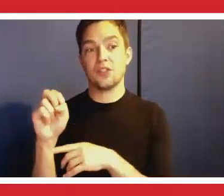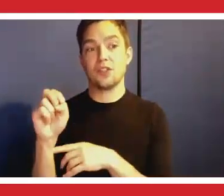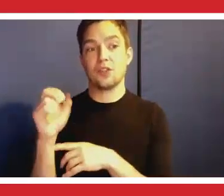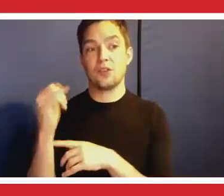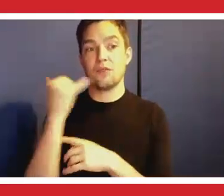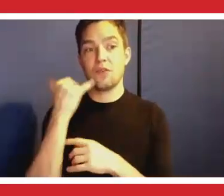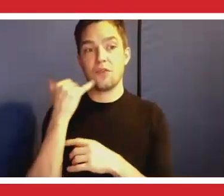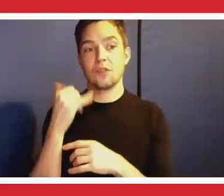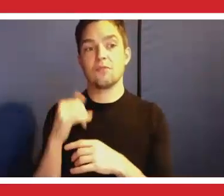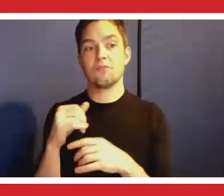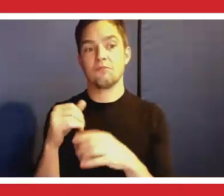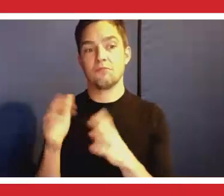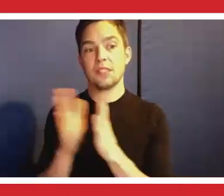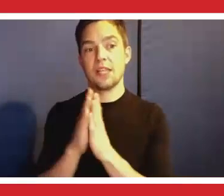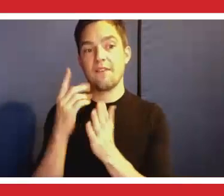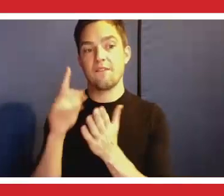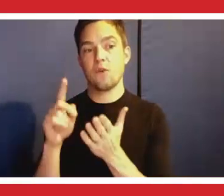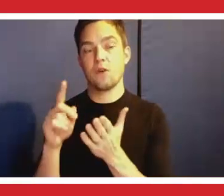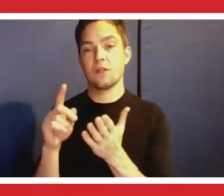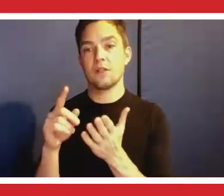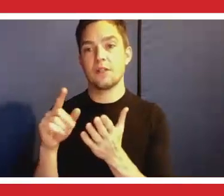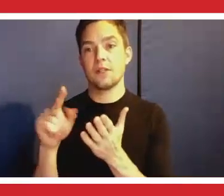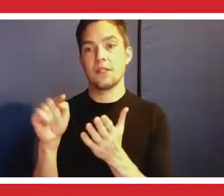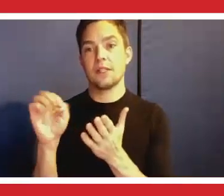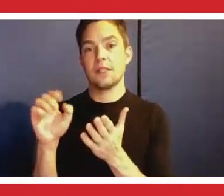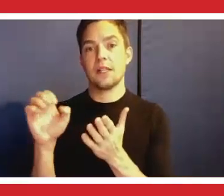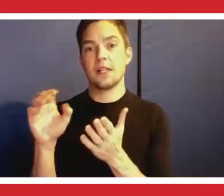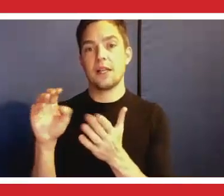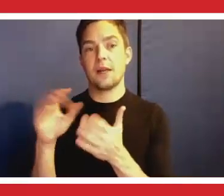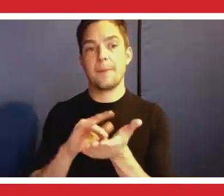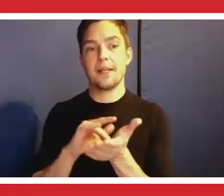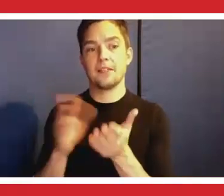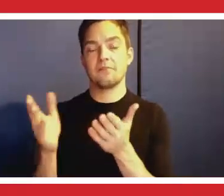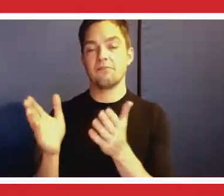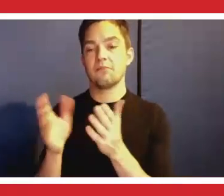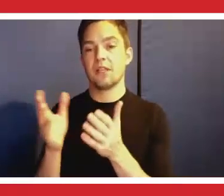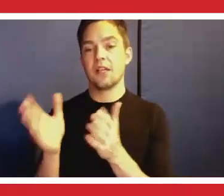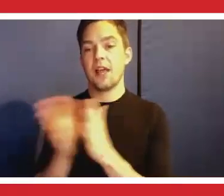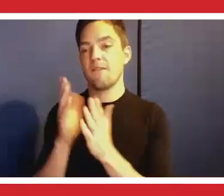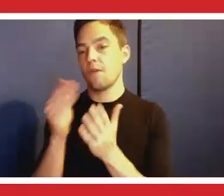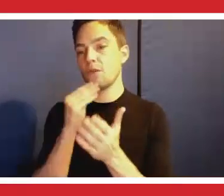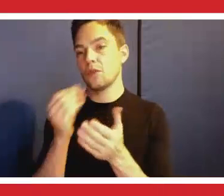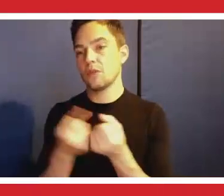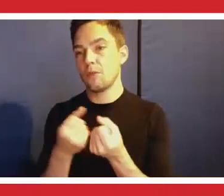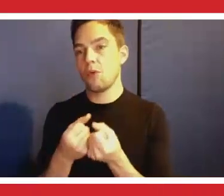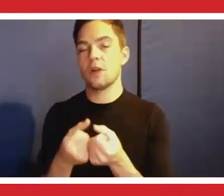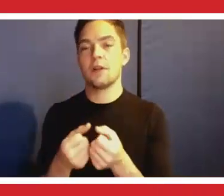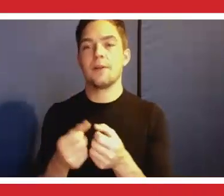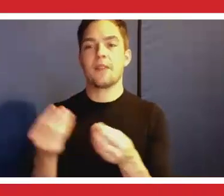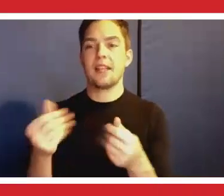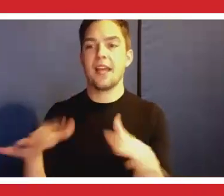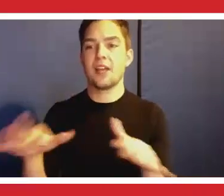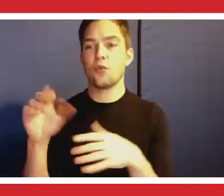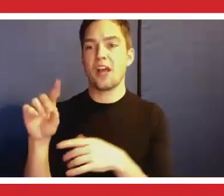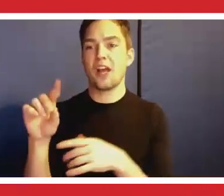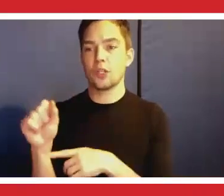ask for telemedicine service, can ask for emergency food support, can ask for land records through that. So new things